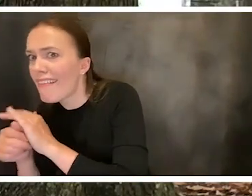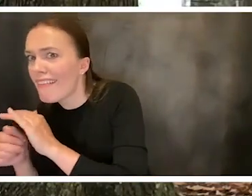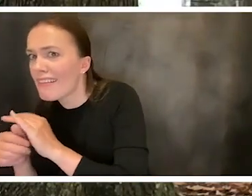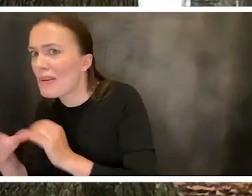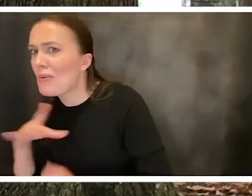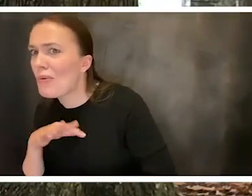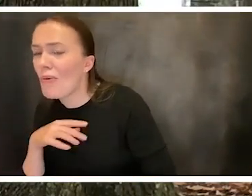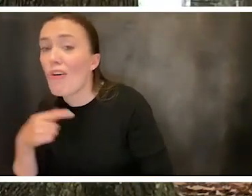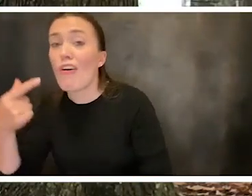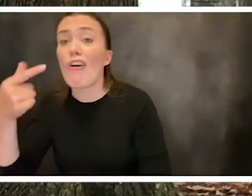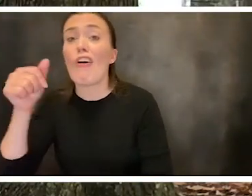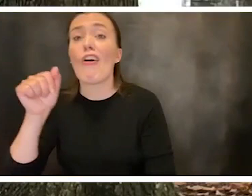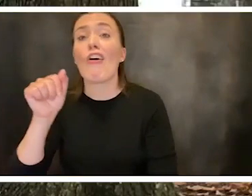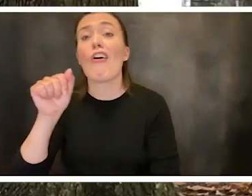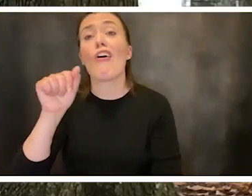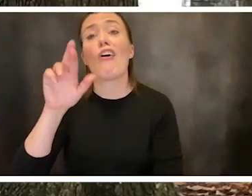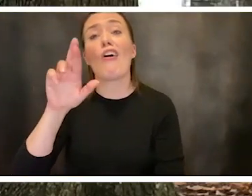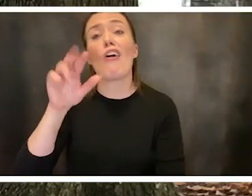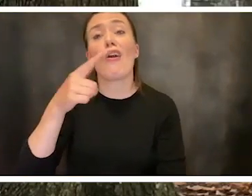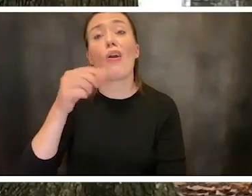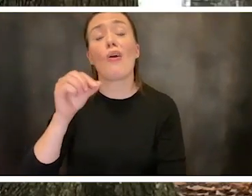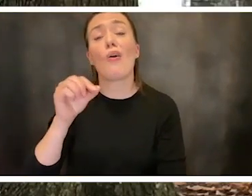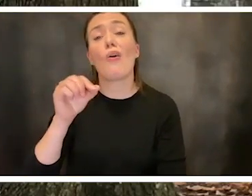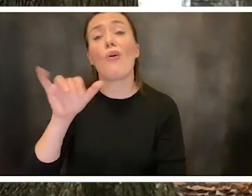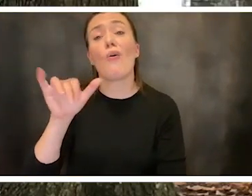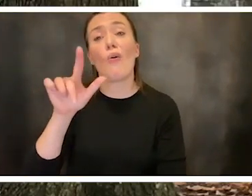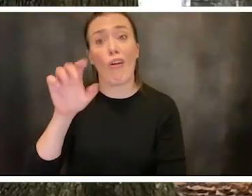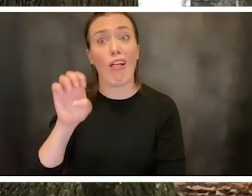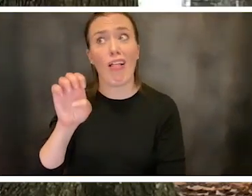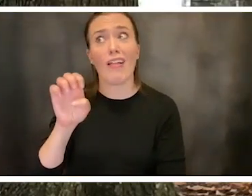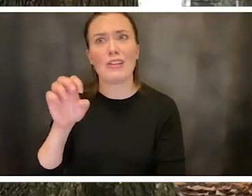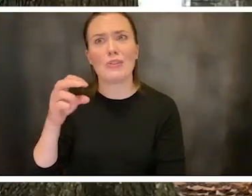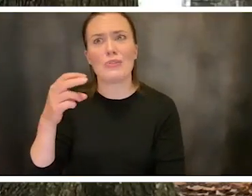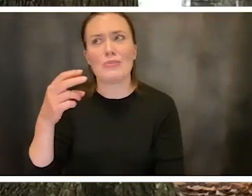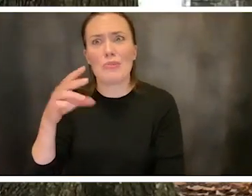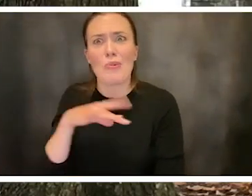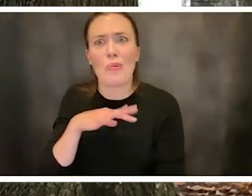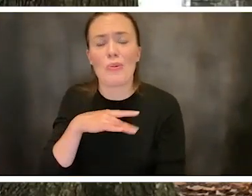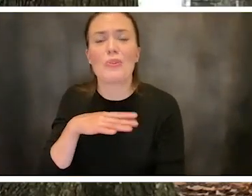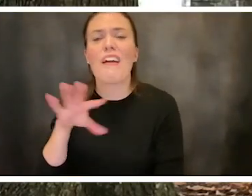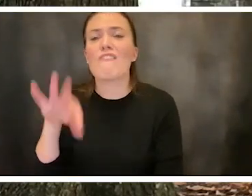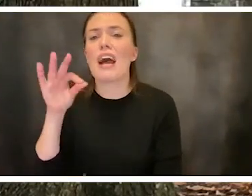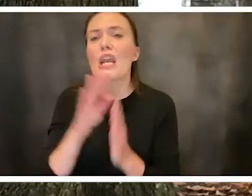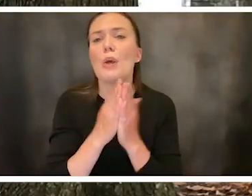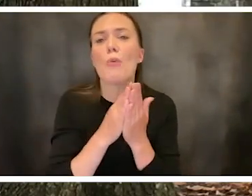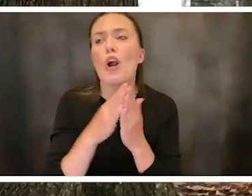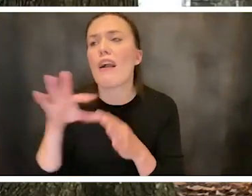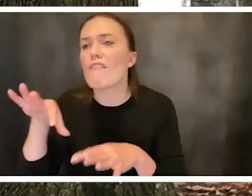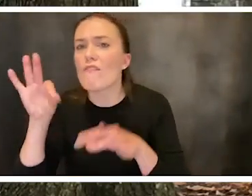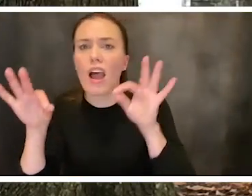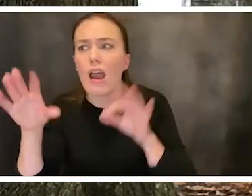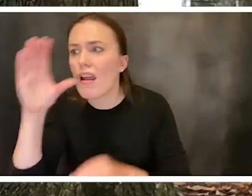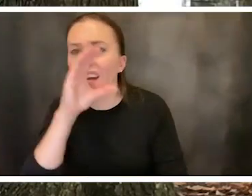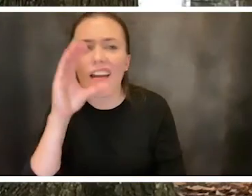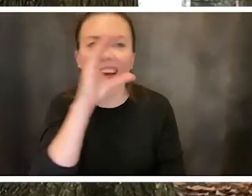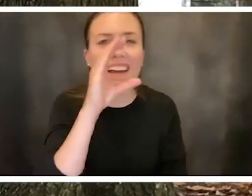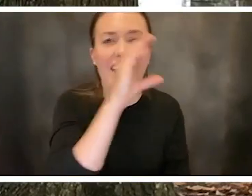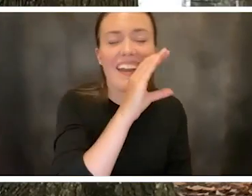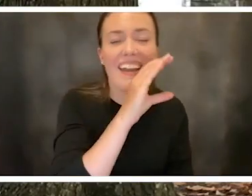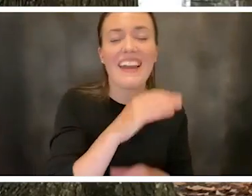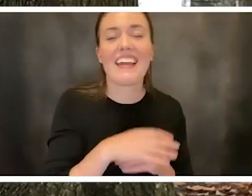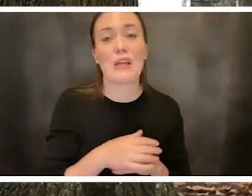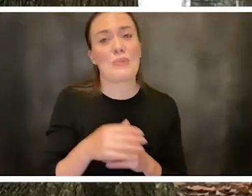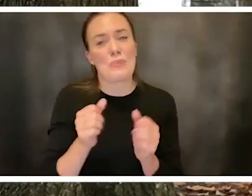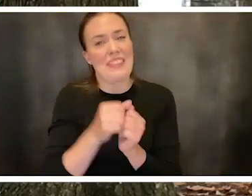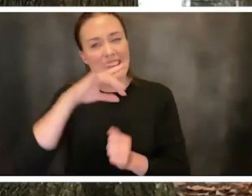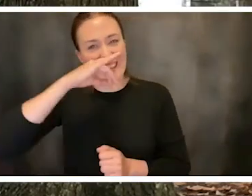book that's online. I think you like look oh, where great. They are, and do I'll a little, look into especially that. With the yeah. kids. That's yeah. really a lot of fun to do. And then we're surrounded by parks, wonderful